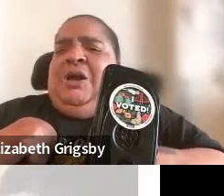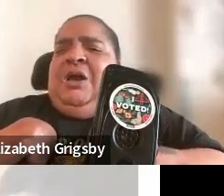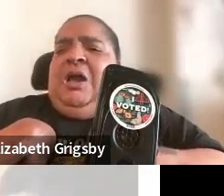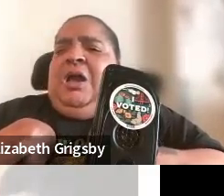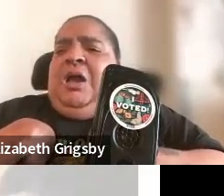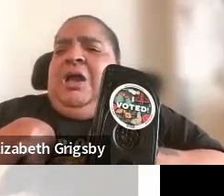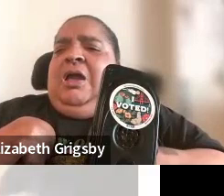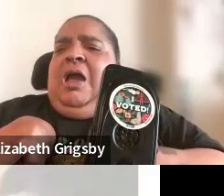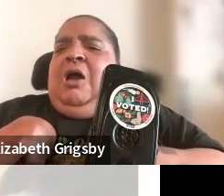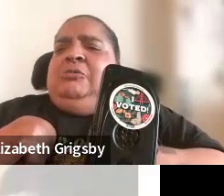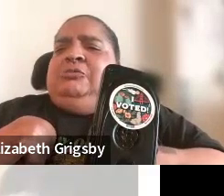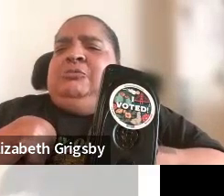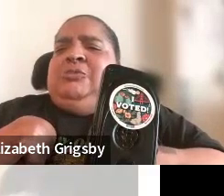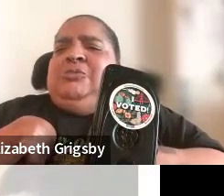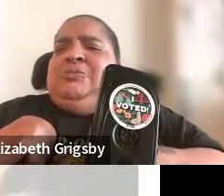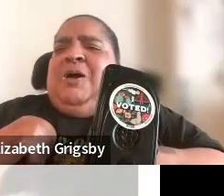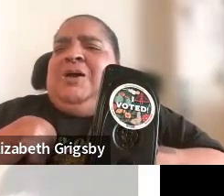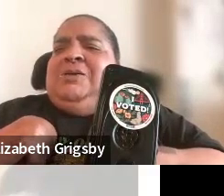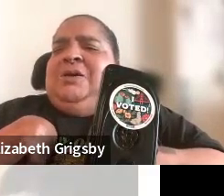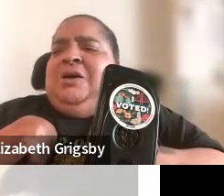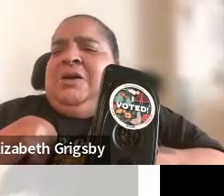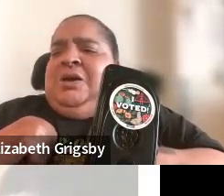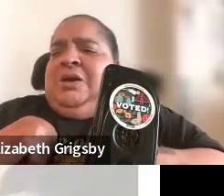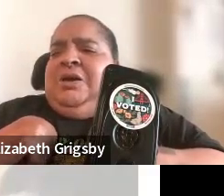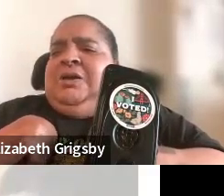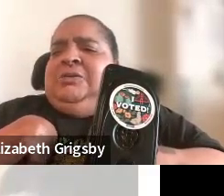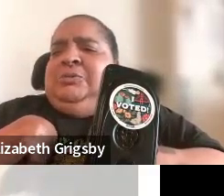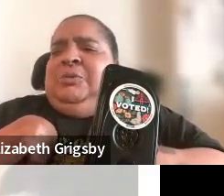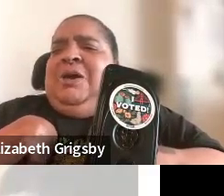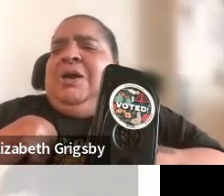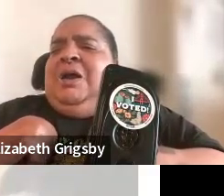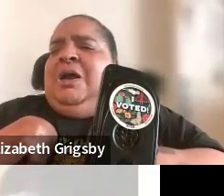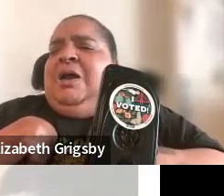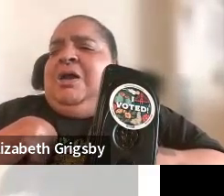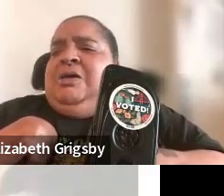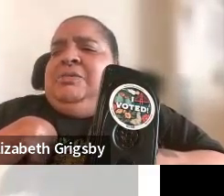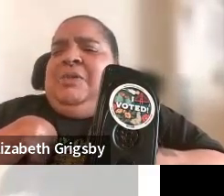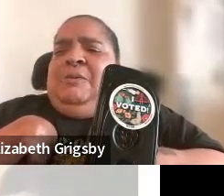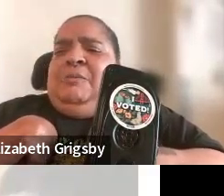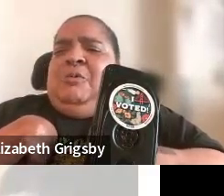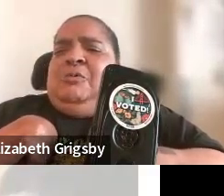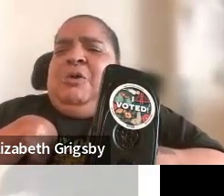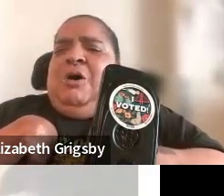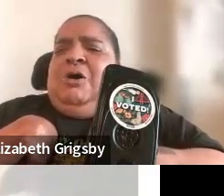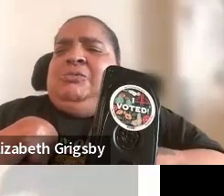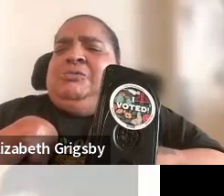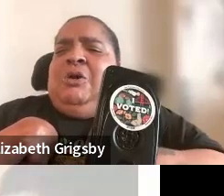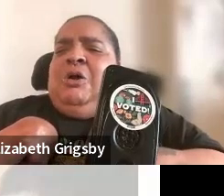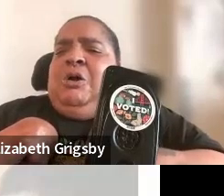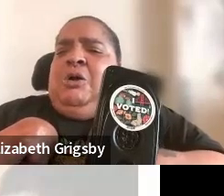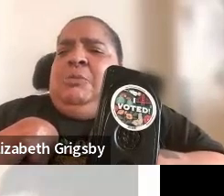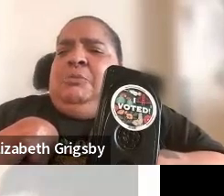community and how to respond in a way that won't